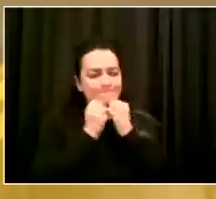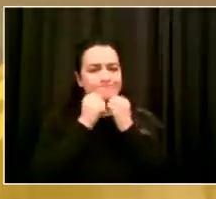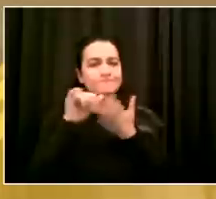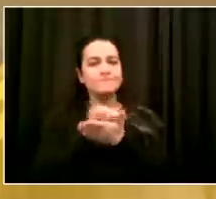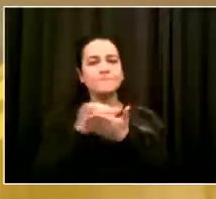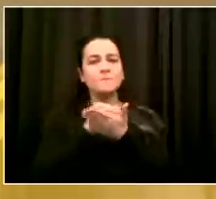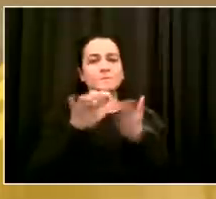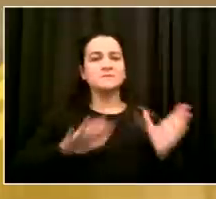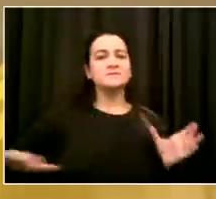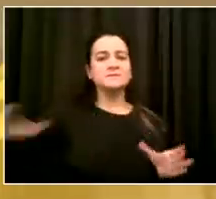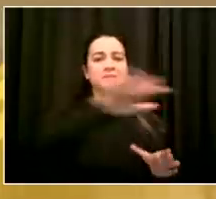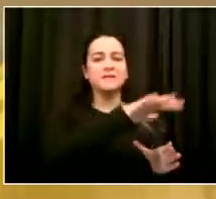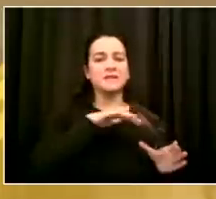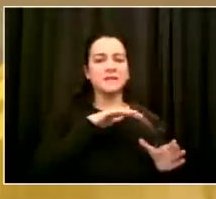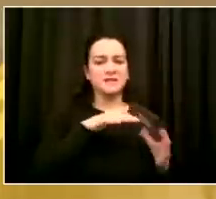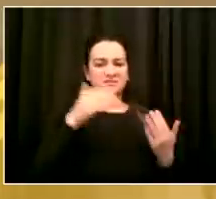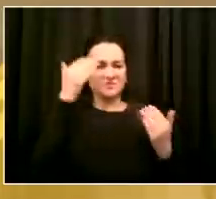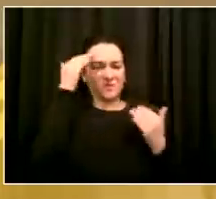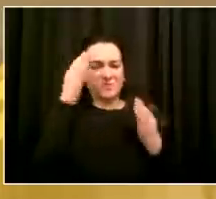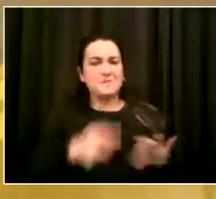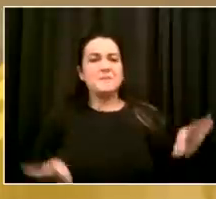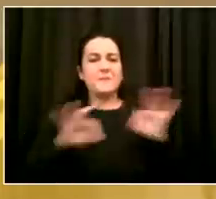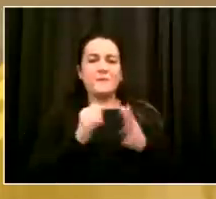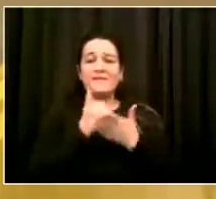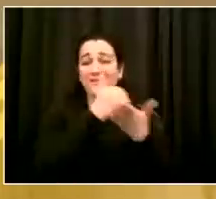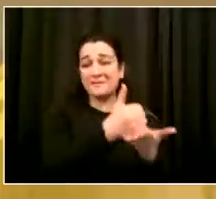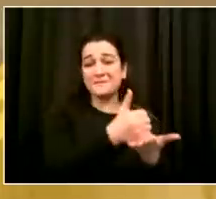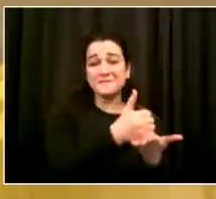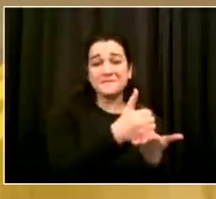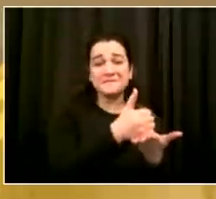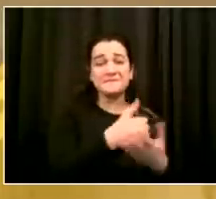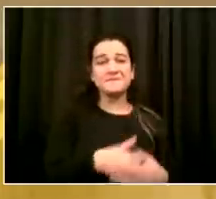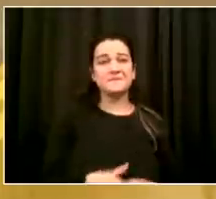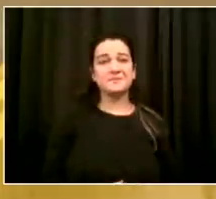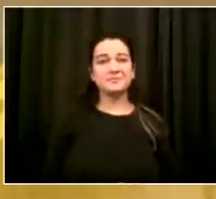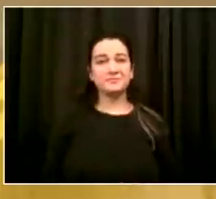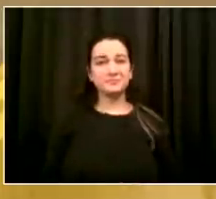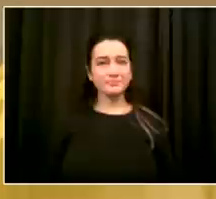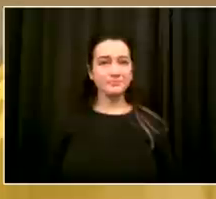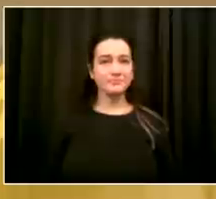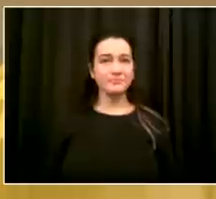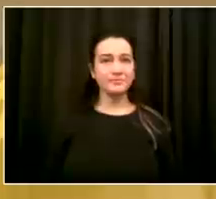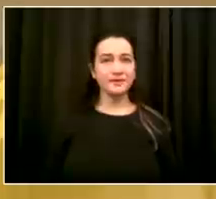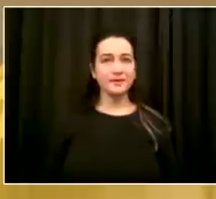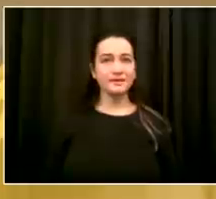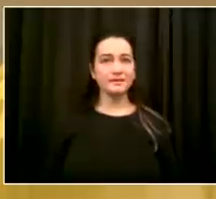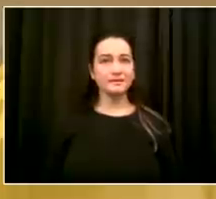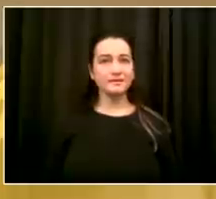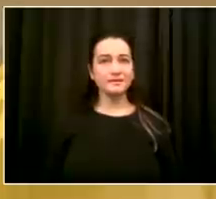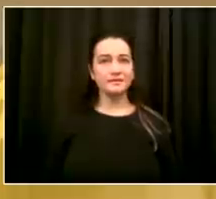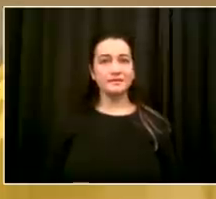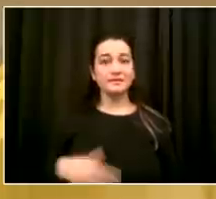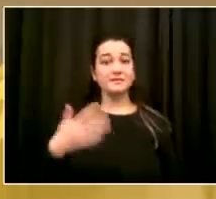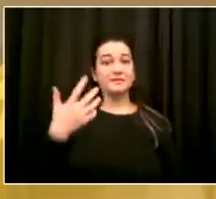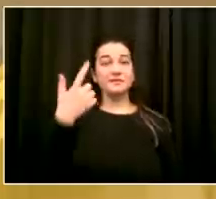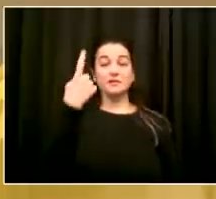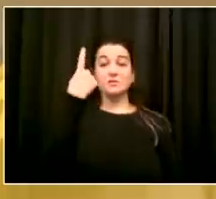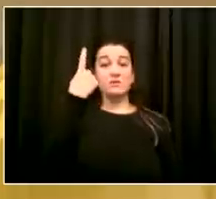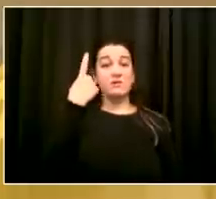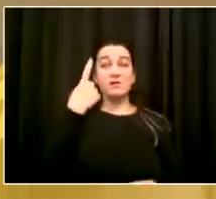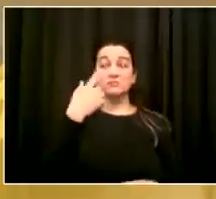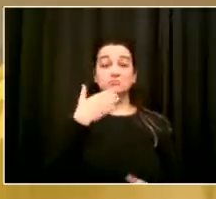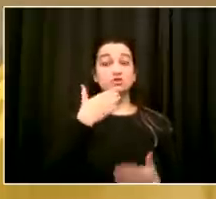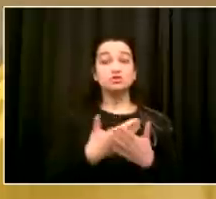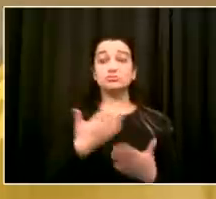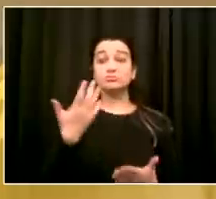we can be reached by subways, by trains, by highway. We're at the intersection of Queens,